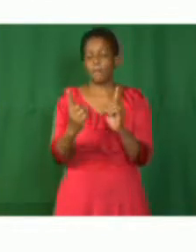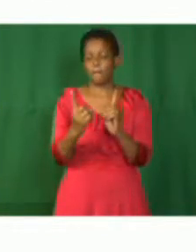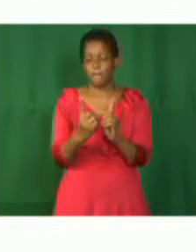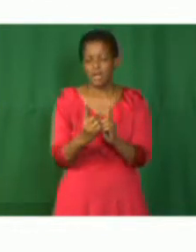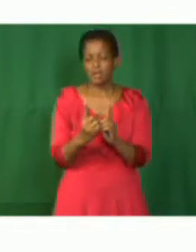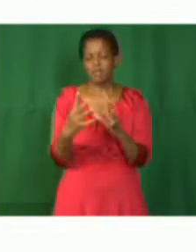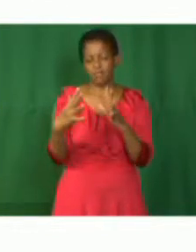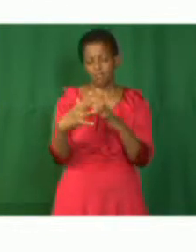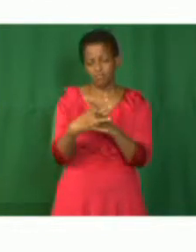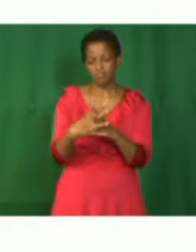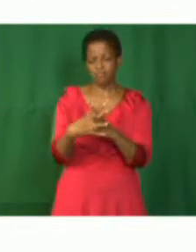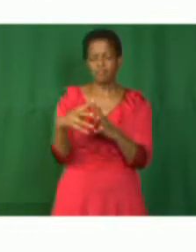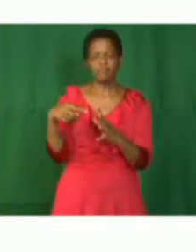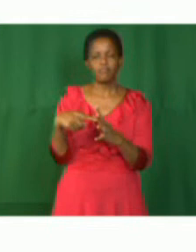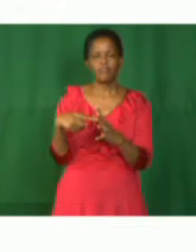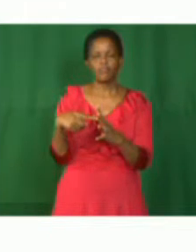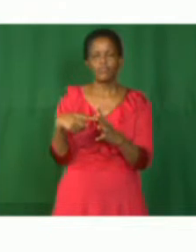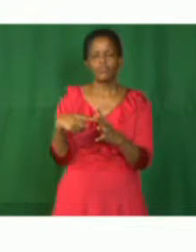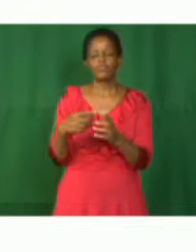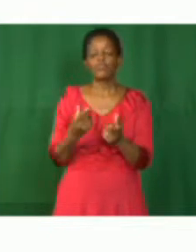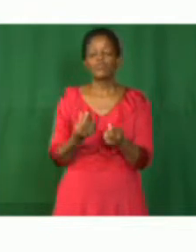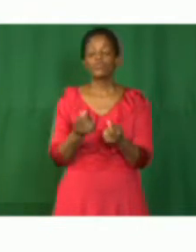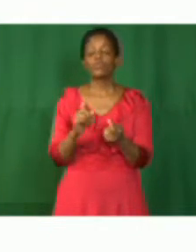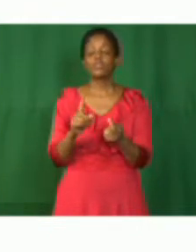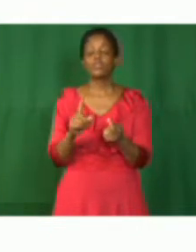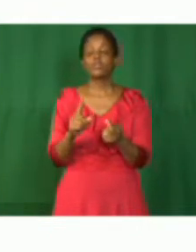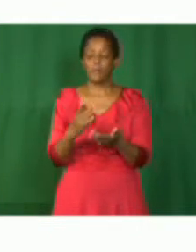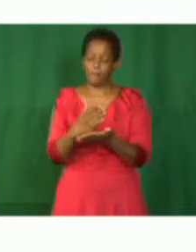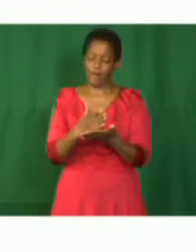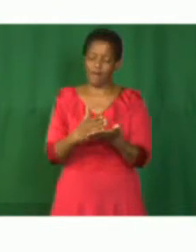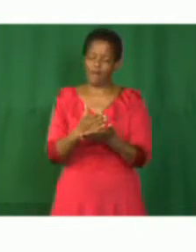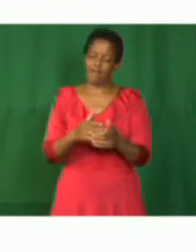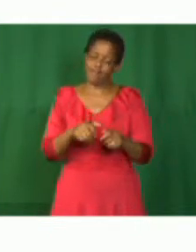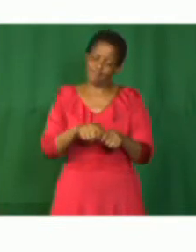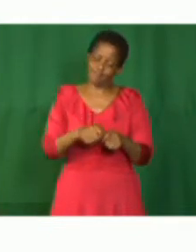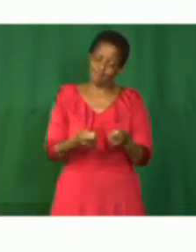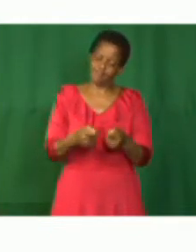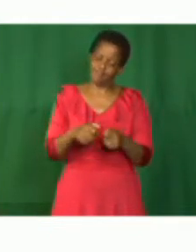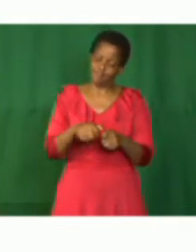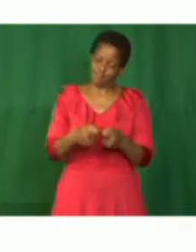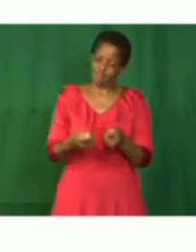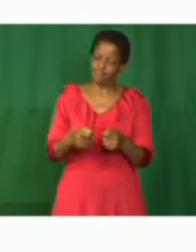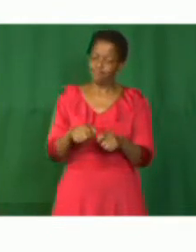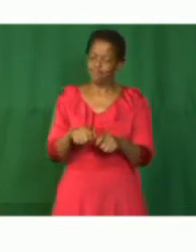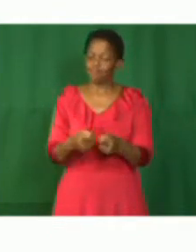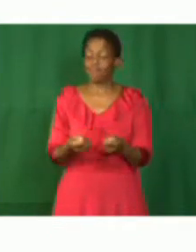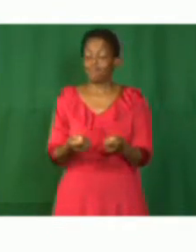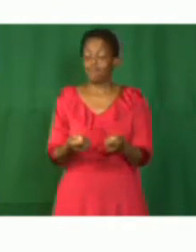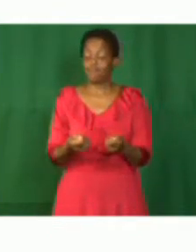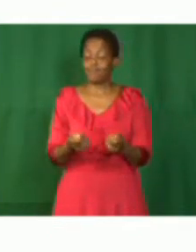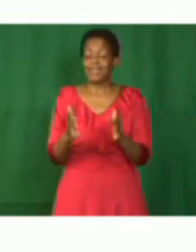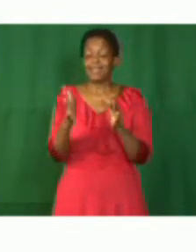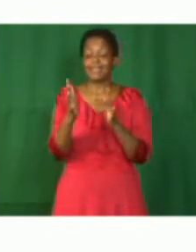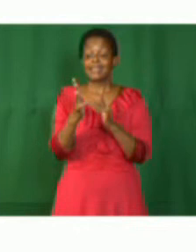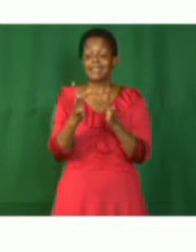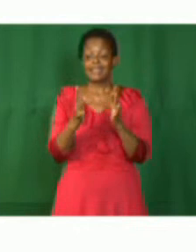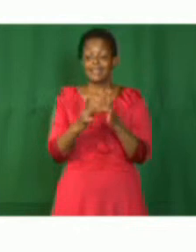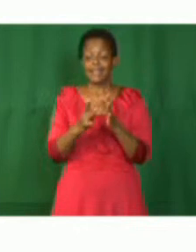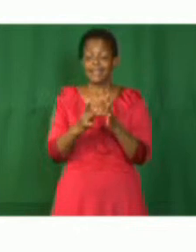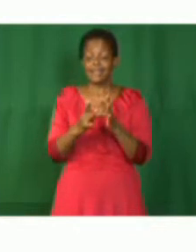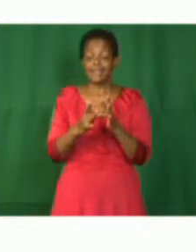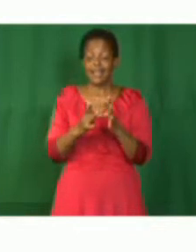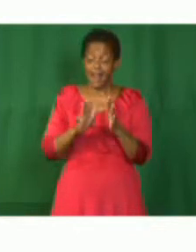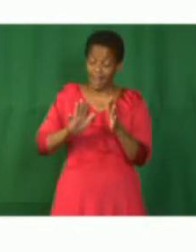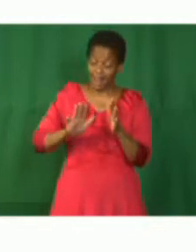would break the bread. This was commanded by Jesus. Remember, in the Last Supper,